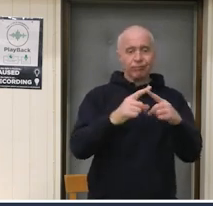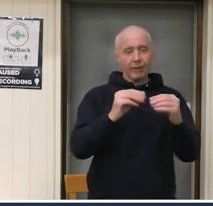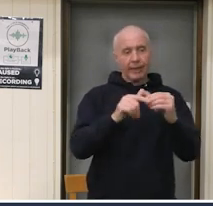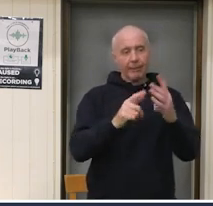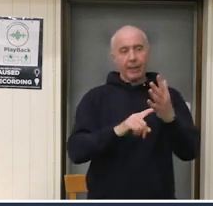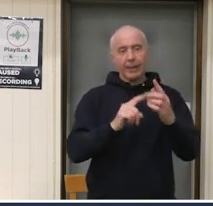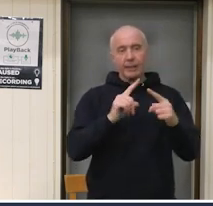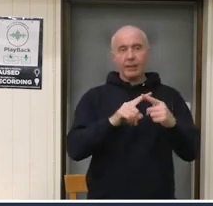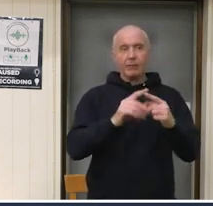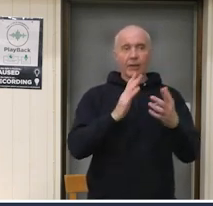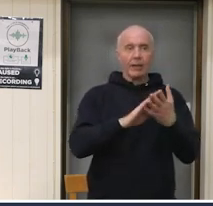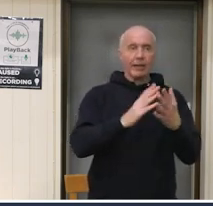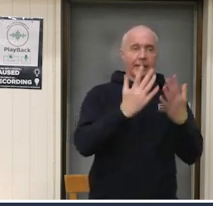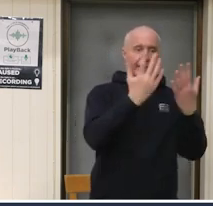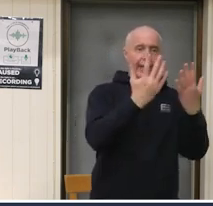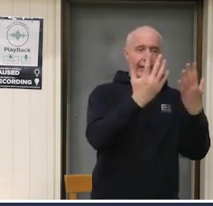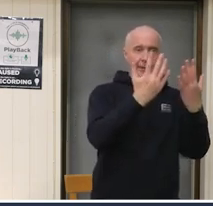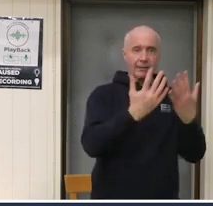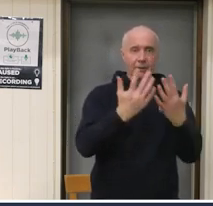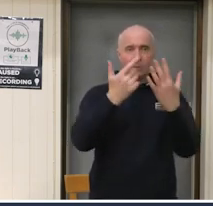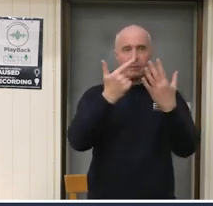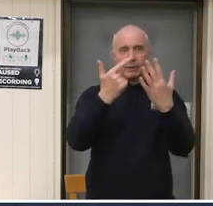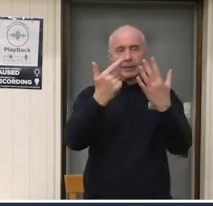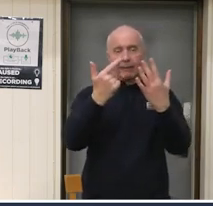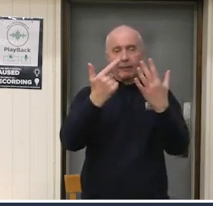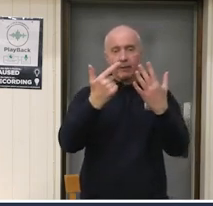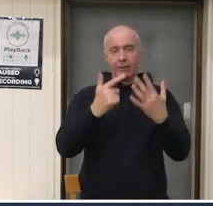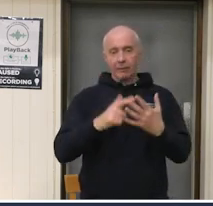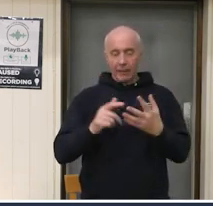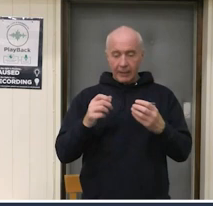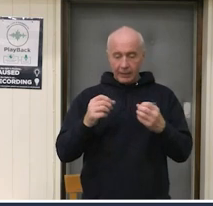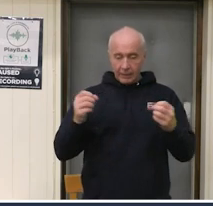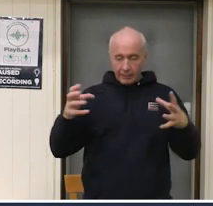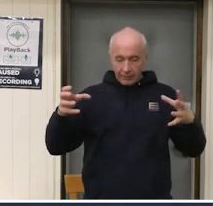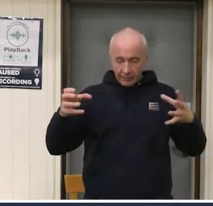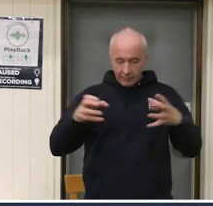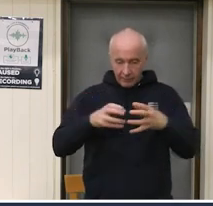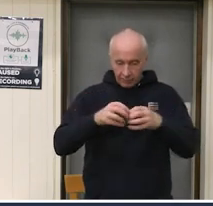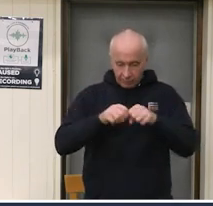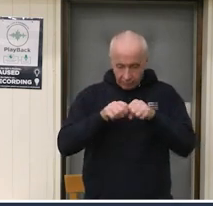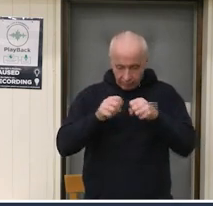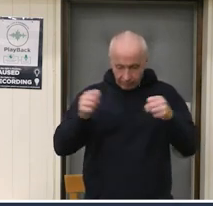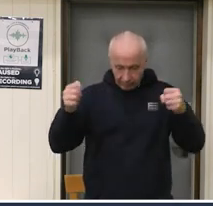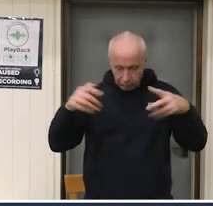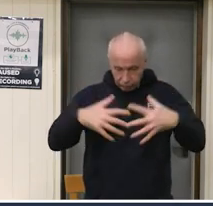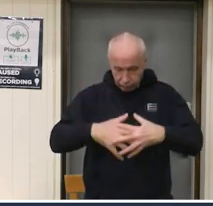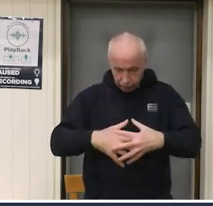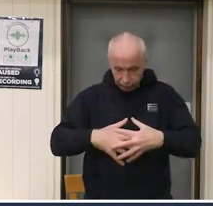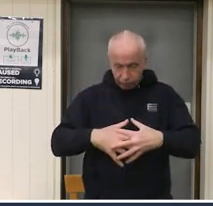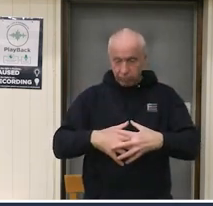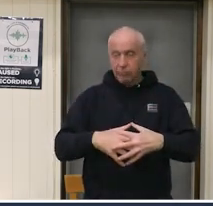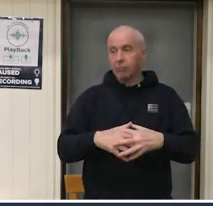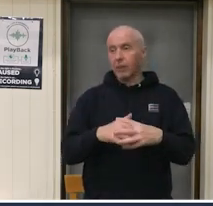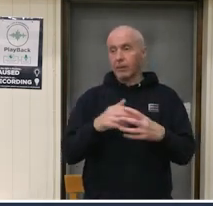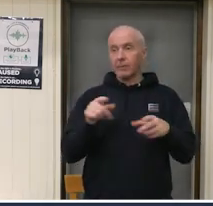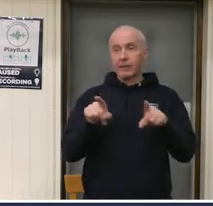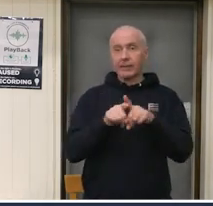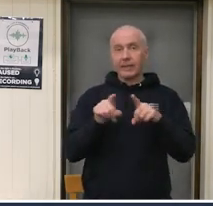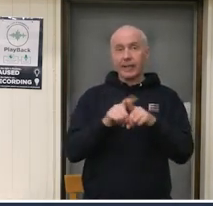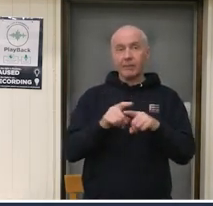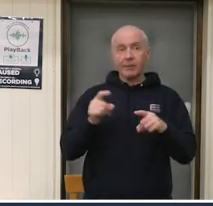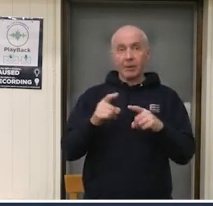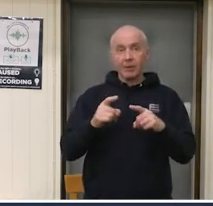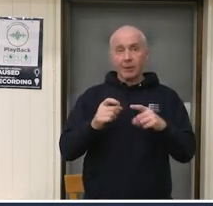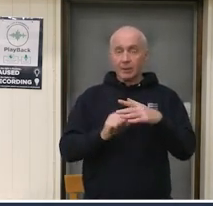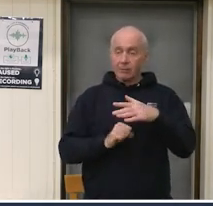the implosion will also happen at that speed as well. So it's pretty fast. At that point, the ablation pressure that's exerted